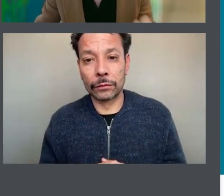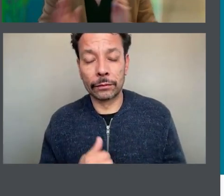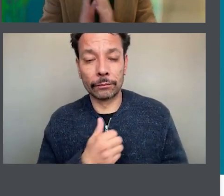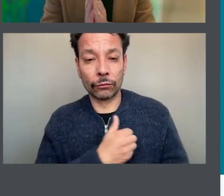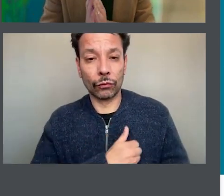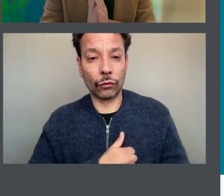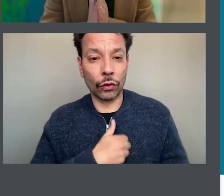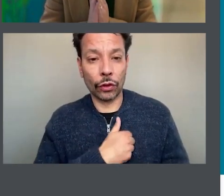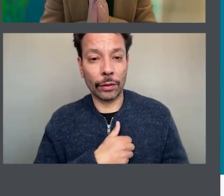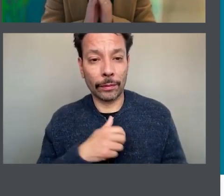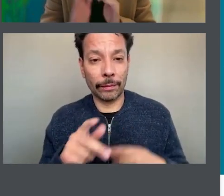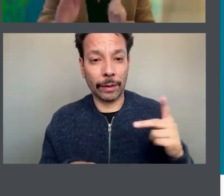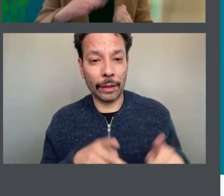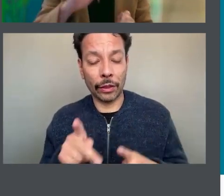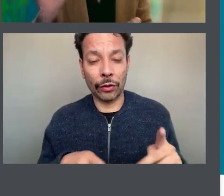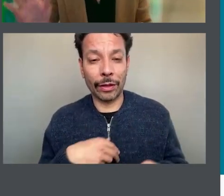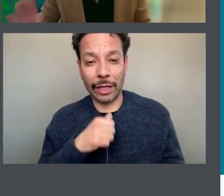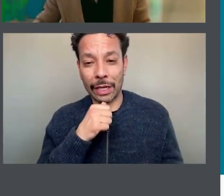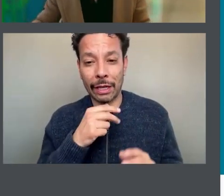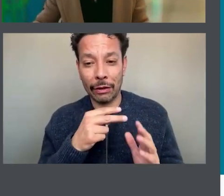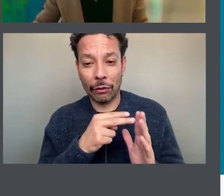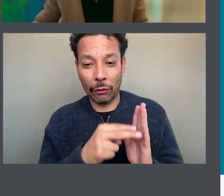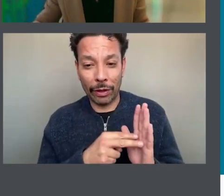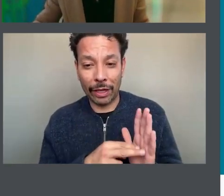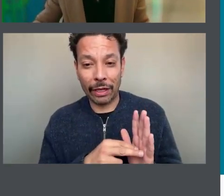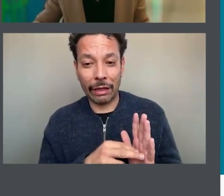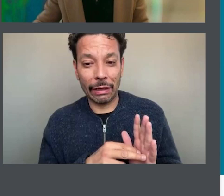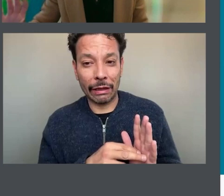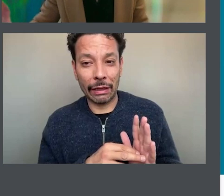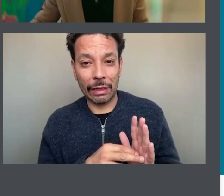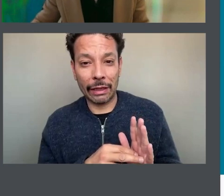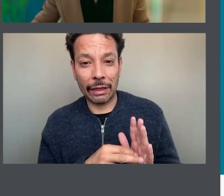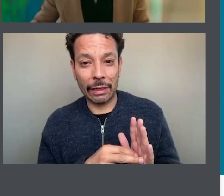I apologize to the folks in this that I'm not reading your actual